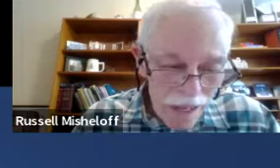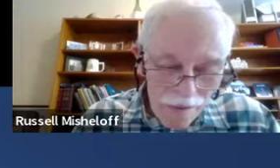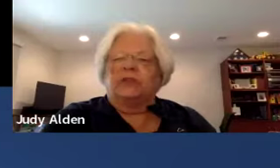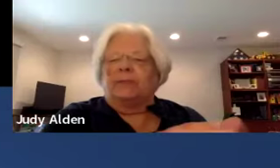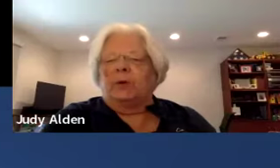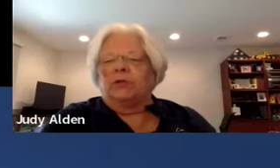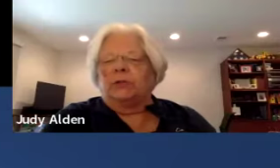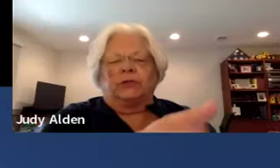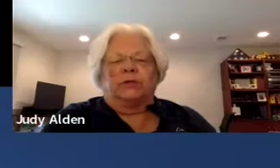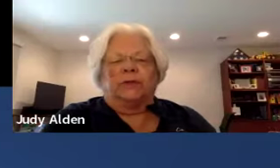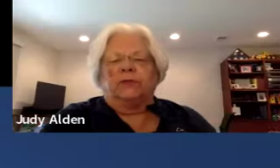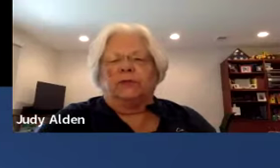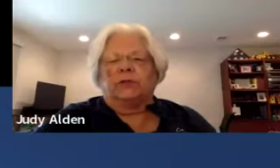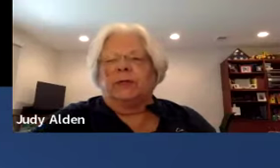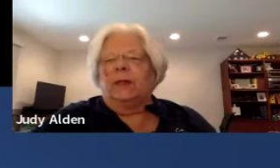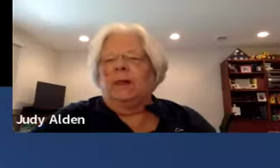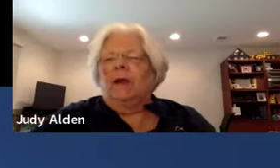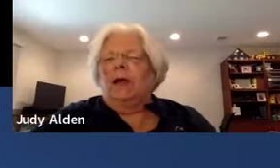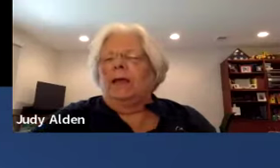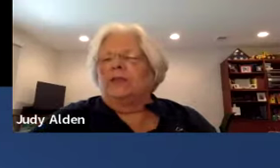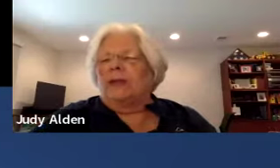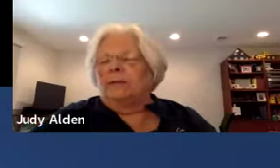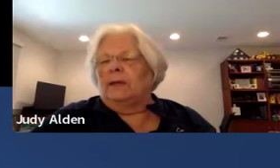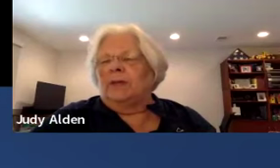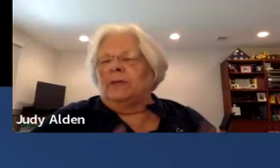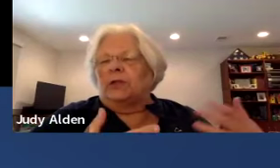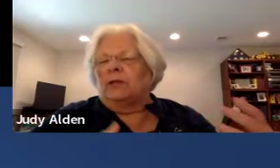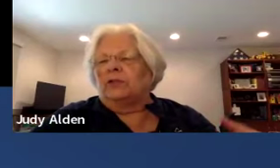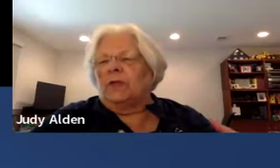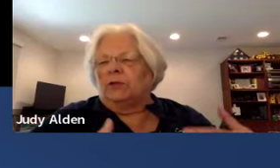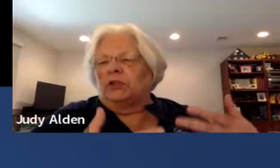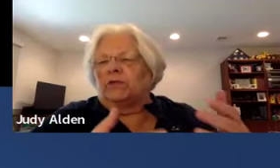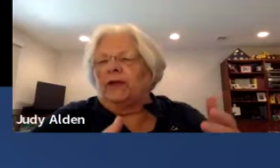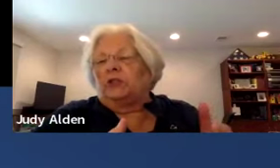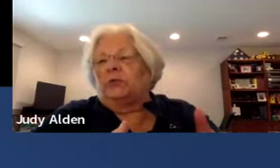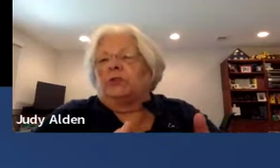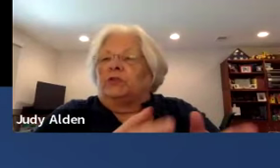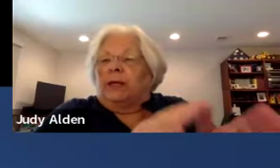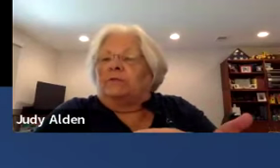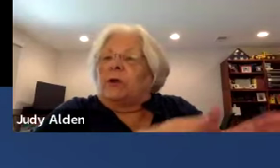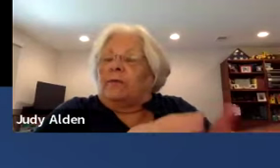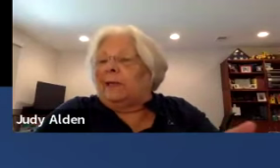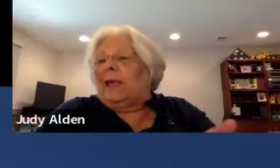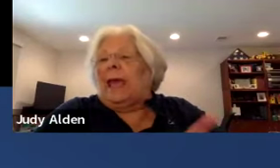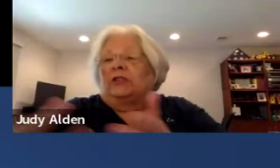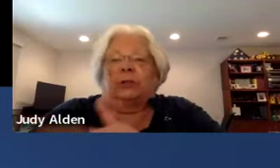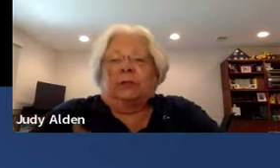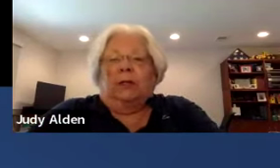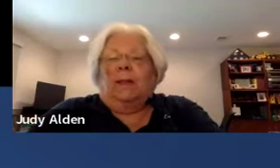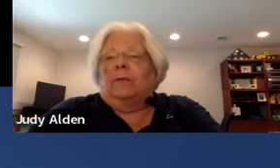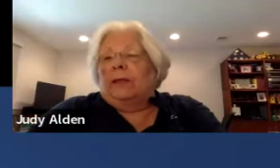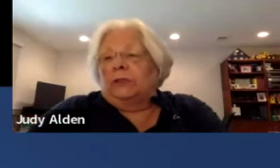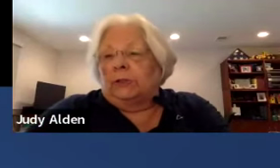May I have a question about these data collections and memos and surveys you're doing? Are the results of those surveys, which would kind of drive any